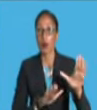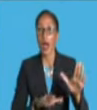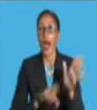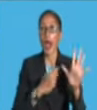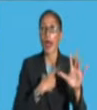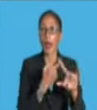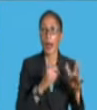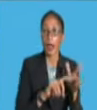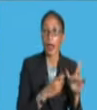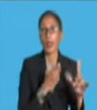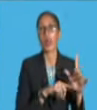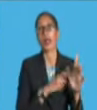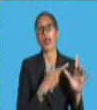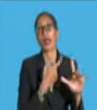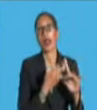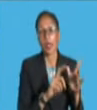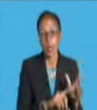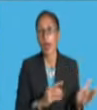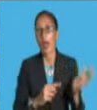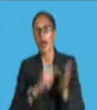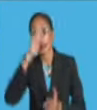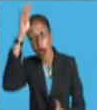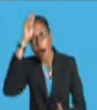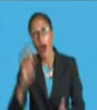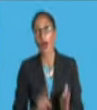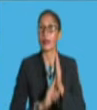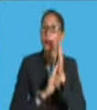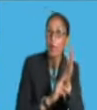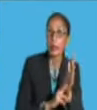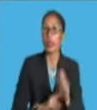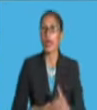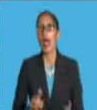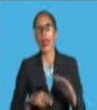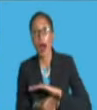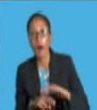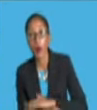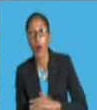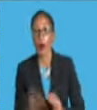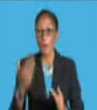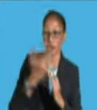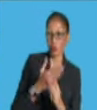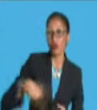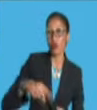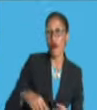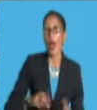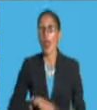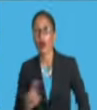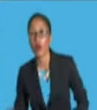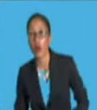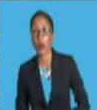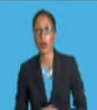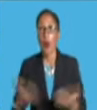Rakiraki, Tavua, Ba, Lautoka, Nandi, Singatoka, Navua, and between Suvarnasuri corridor, especially